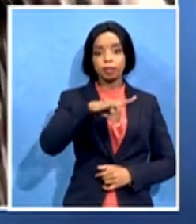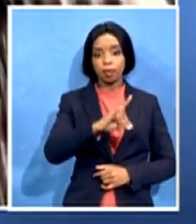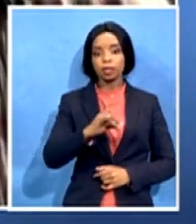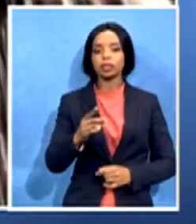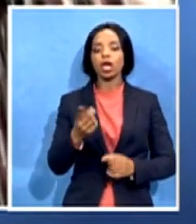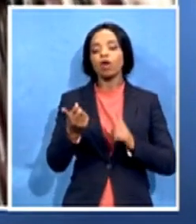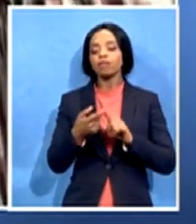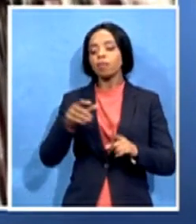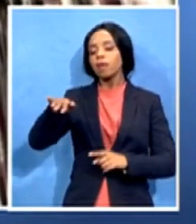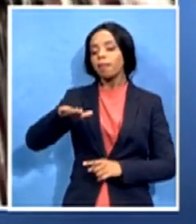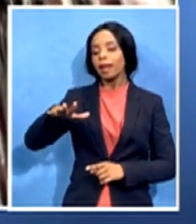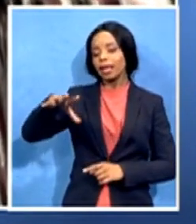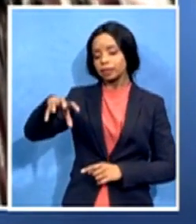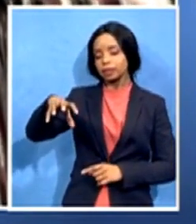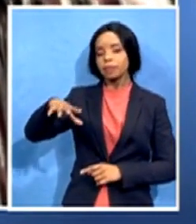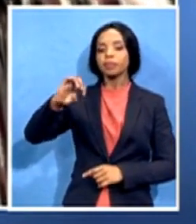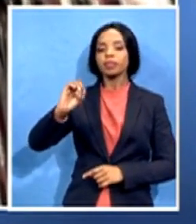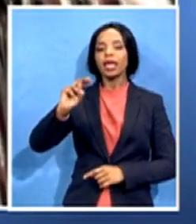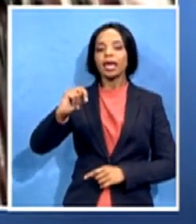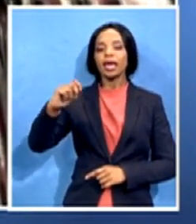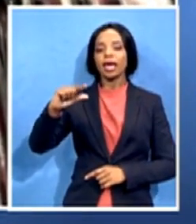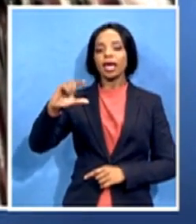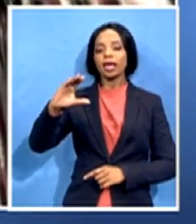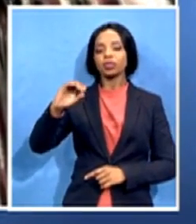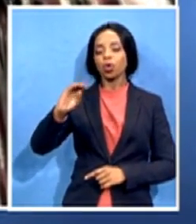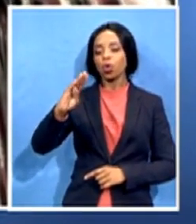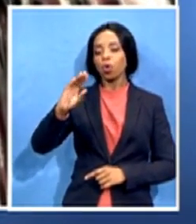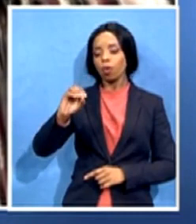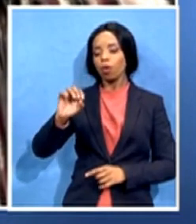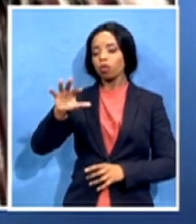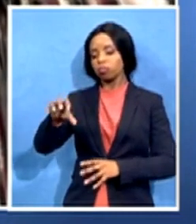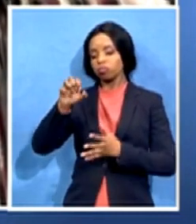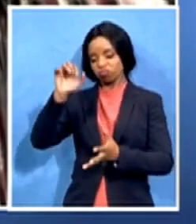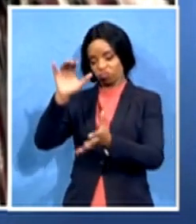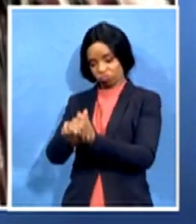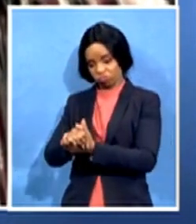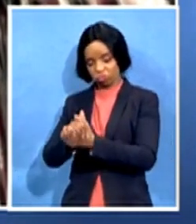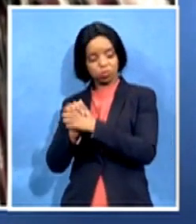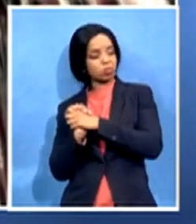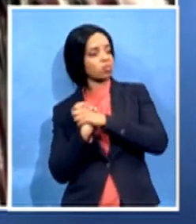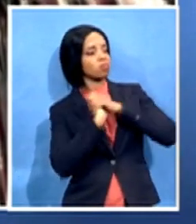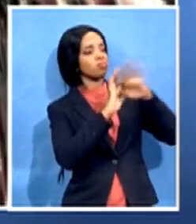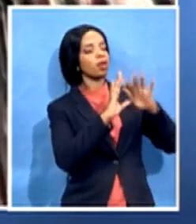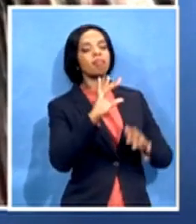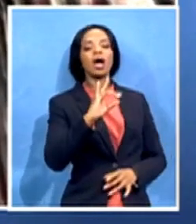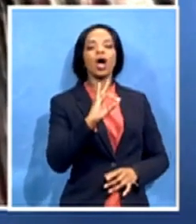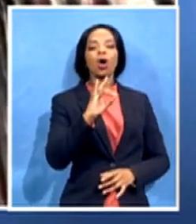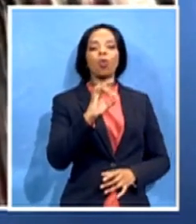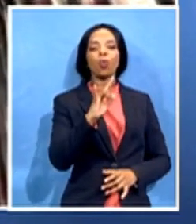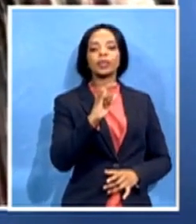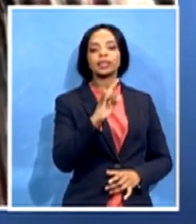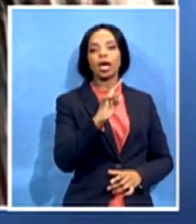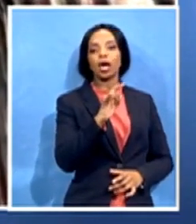and put in a pound in Queenstown, which is a couple of kilometers, more than almost 100